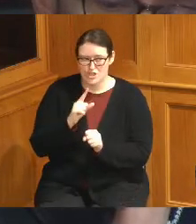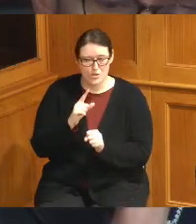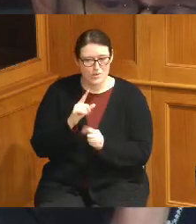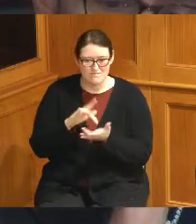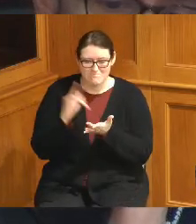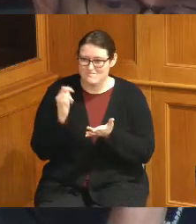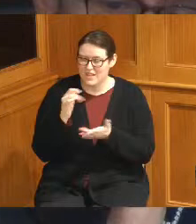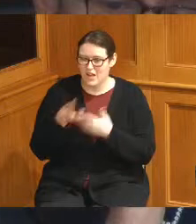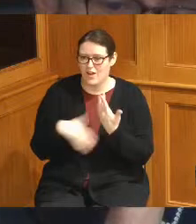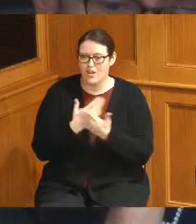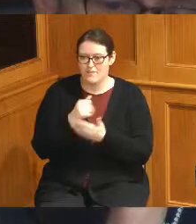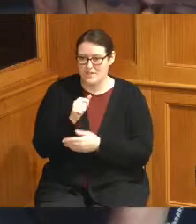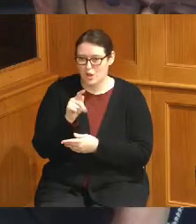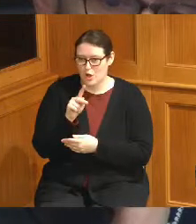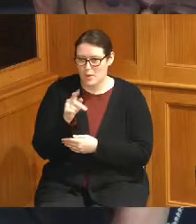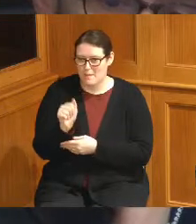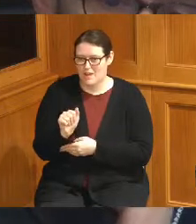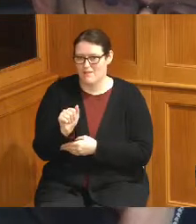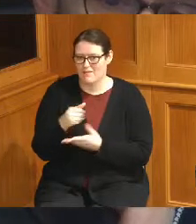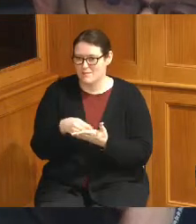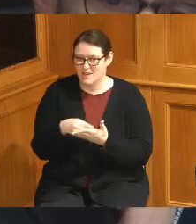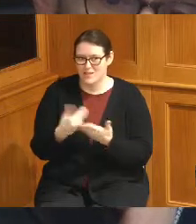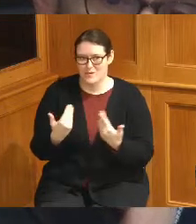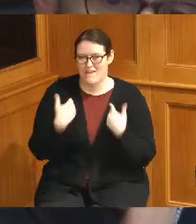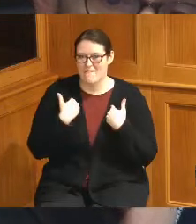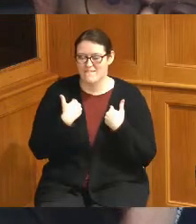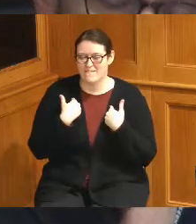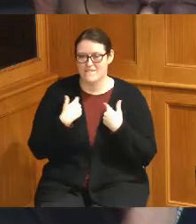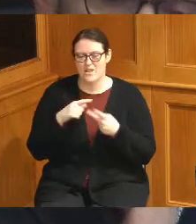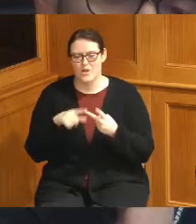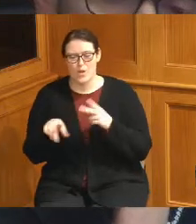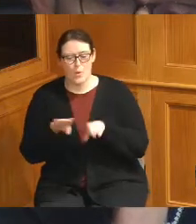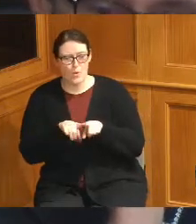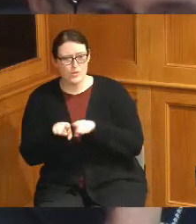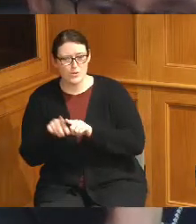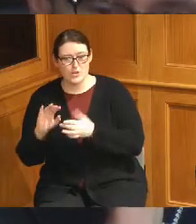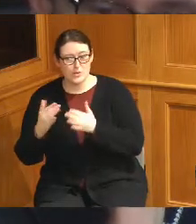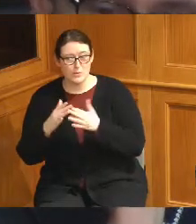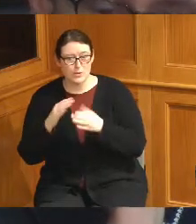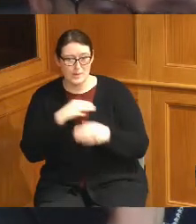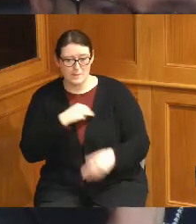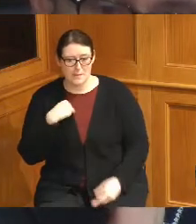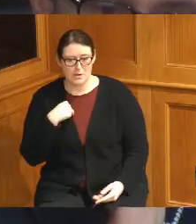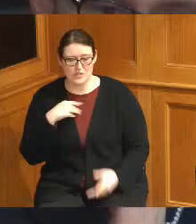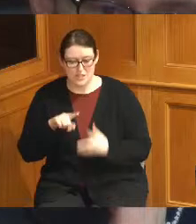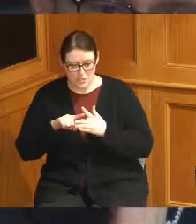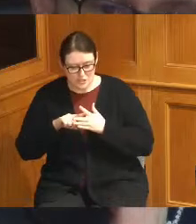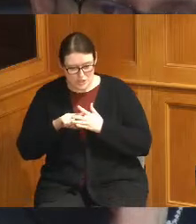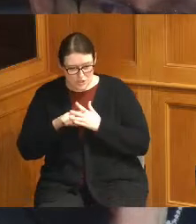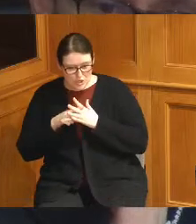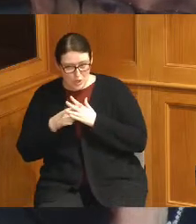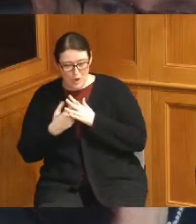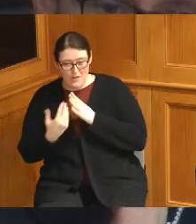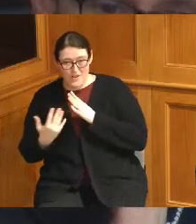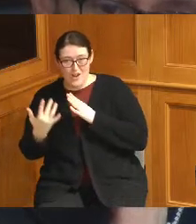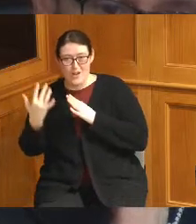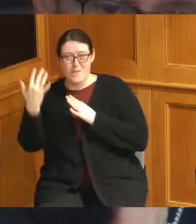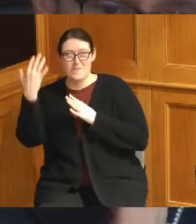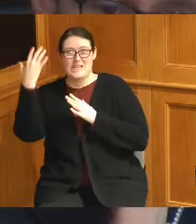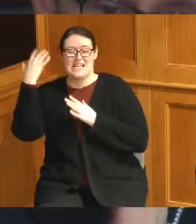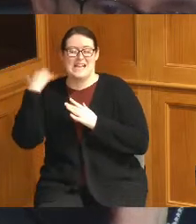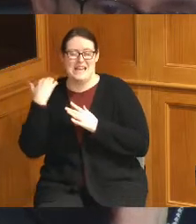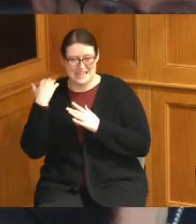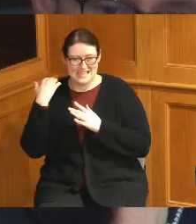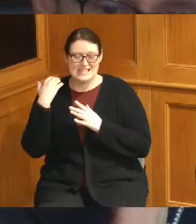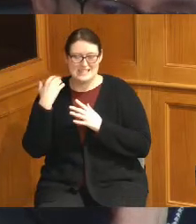on how we spent these dollars, and also the community members that participated in the very beginning at those roundtable discussions to help us